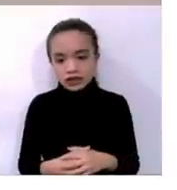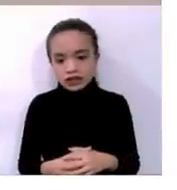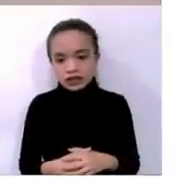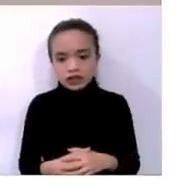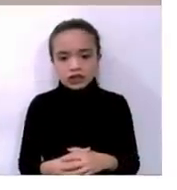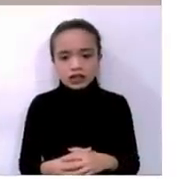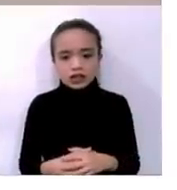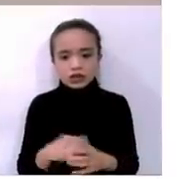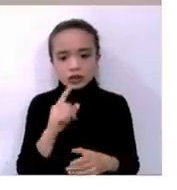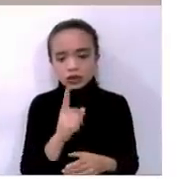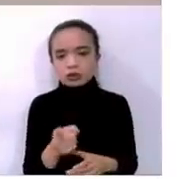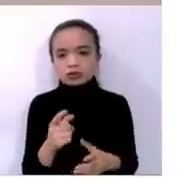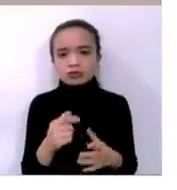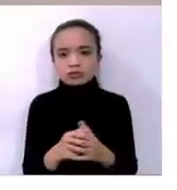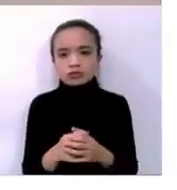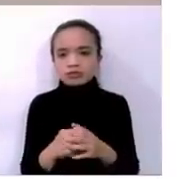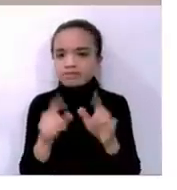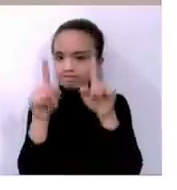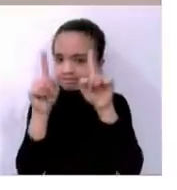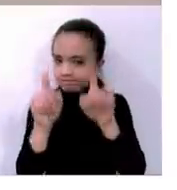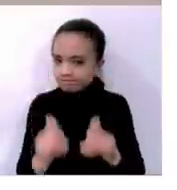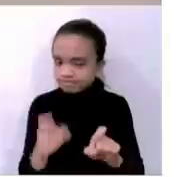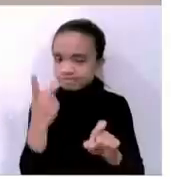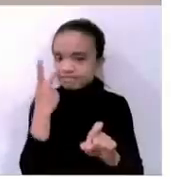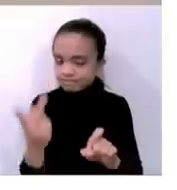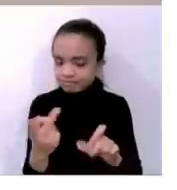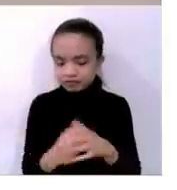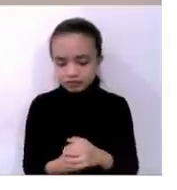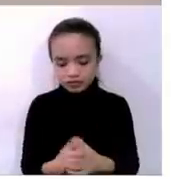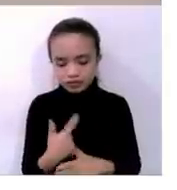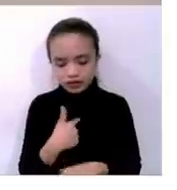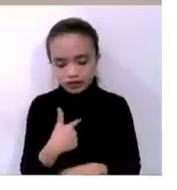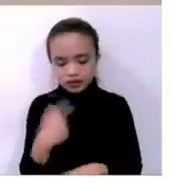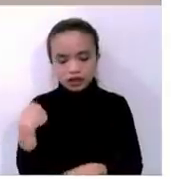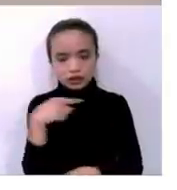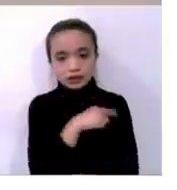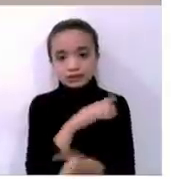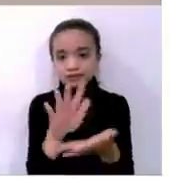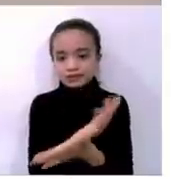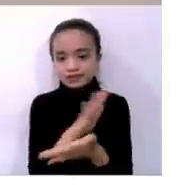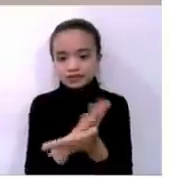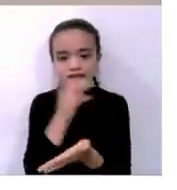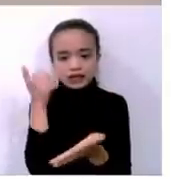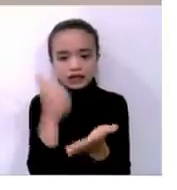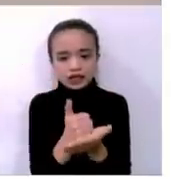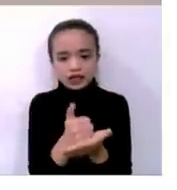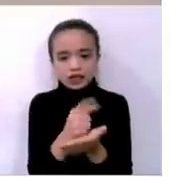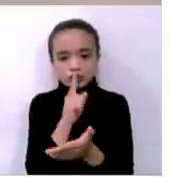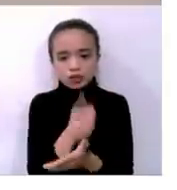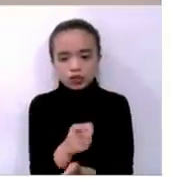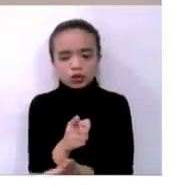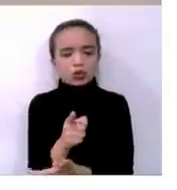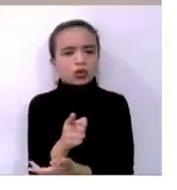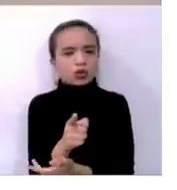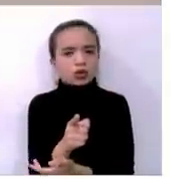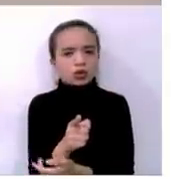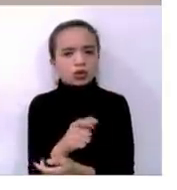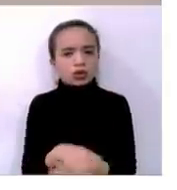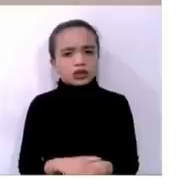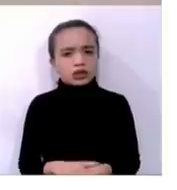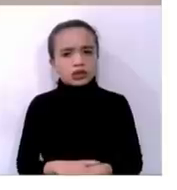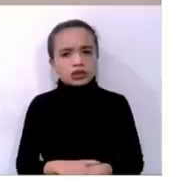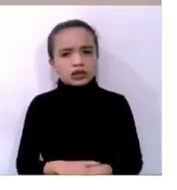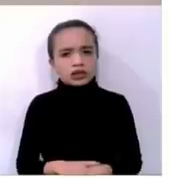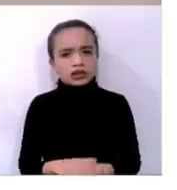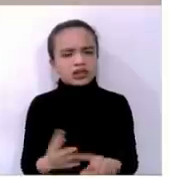it will be tested, no? But and also her resolution is, her logic is atrocious,